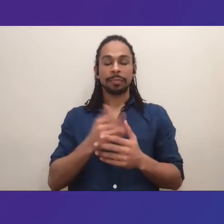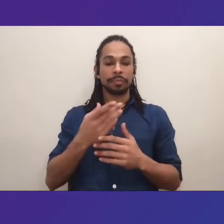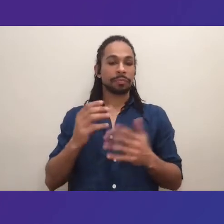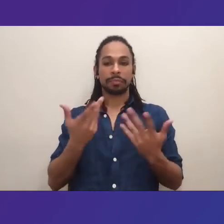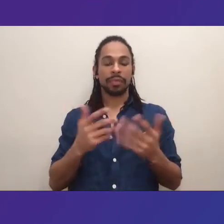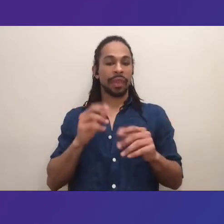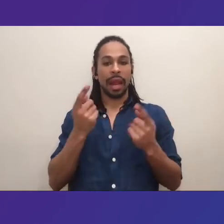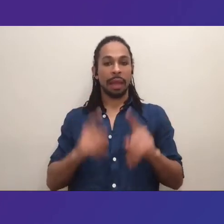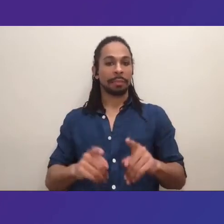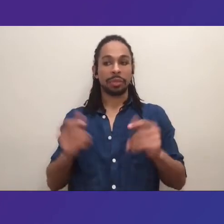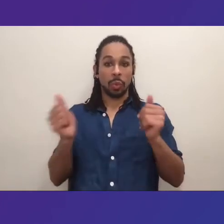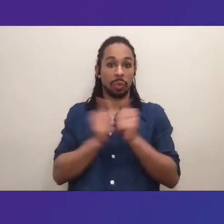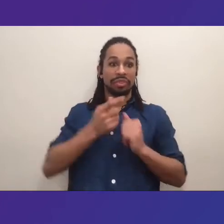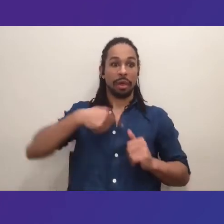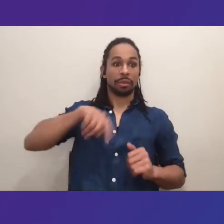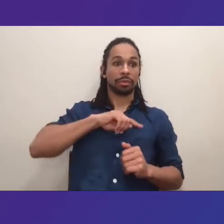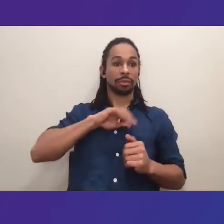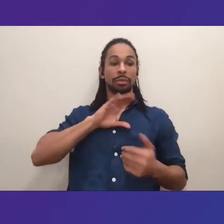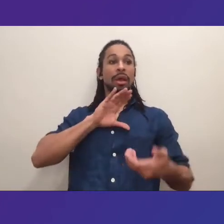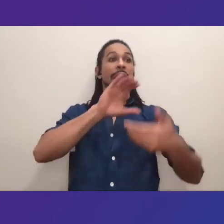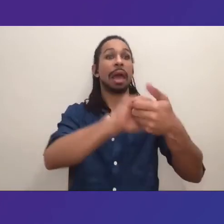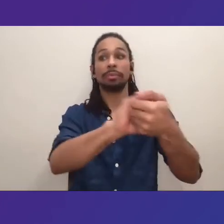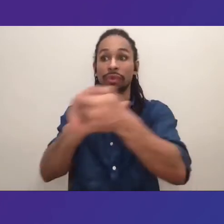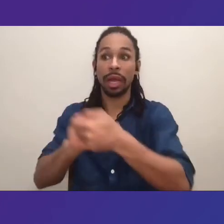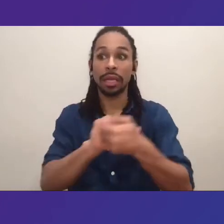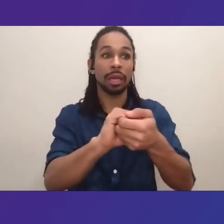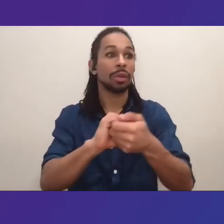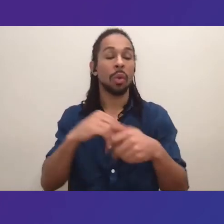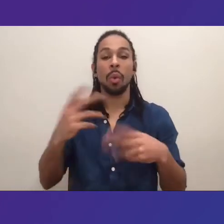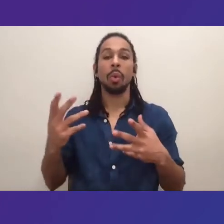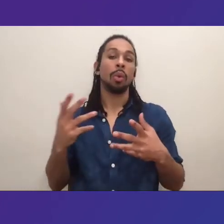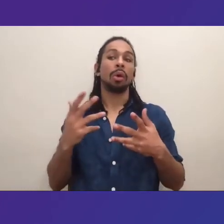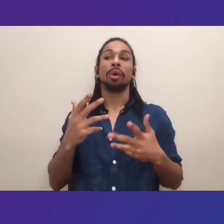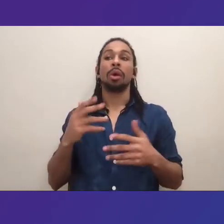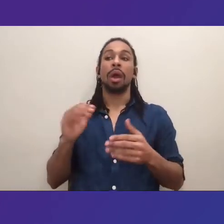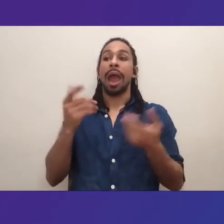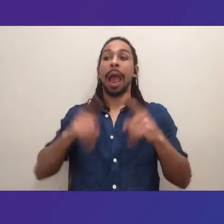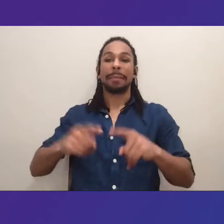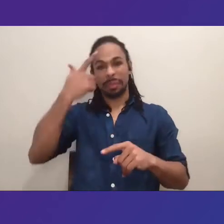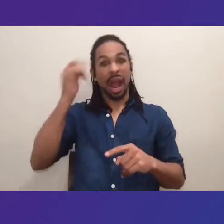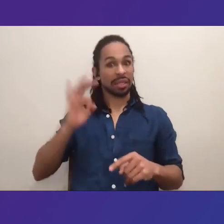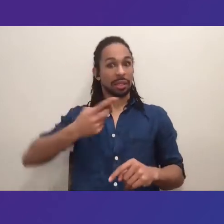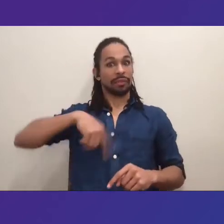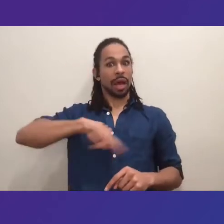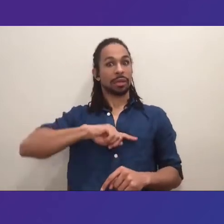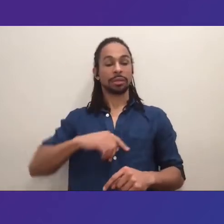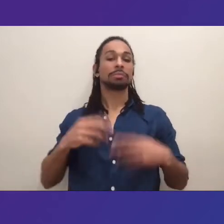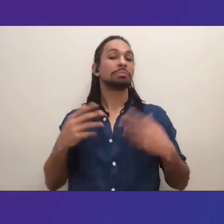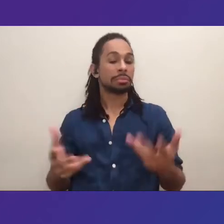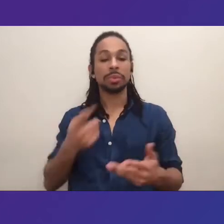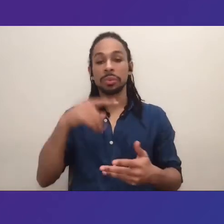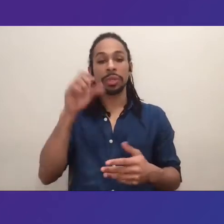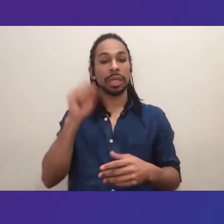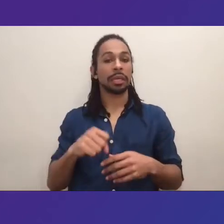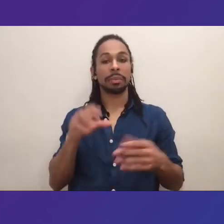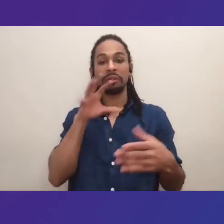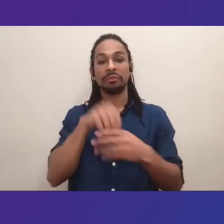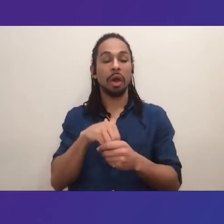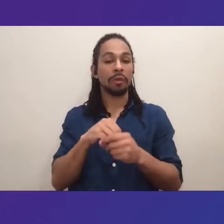or in spite of us, how that organizing we can be involved in on micro levels, on macro